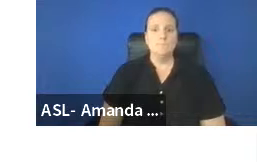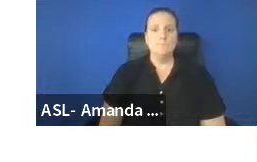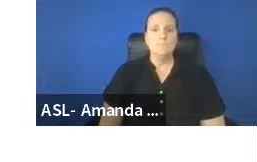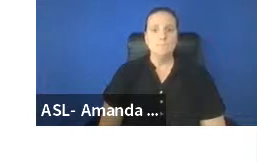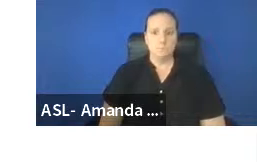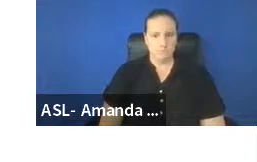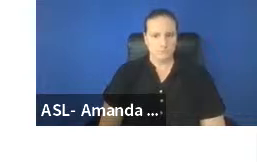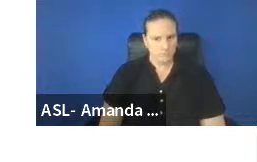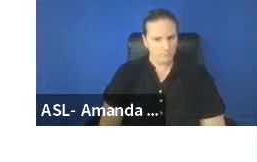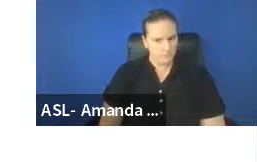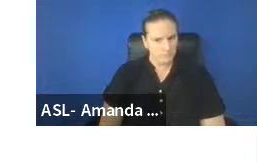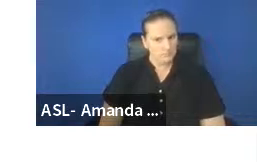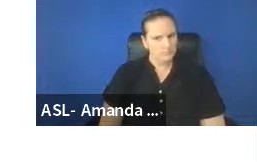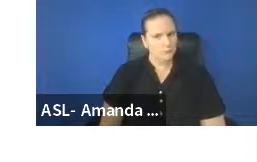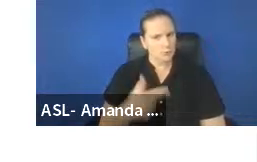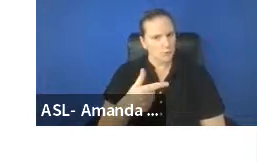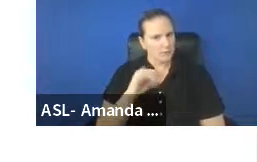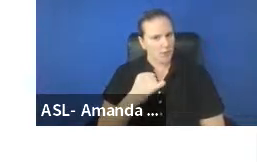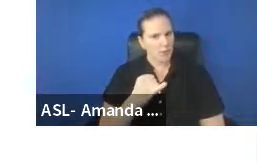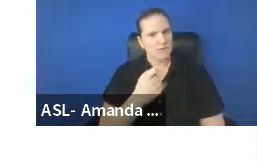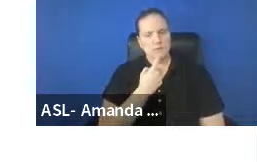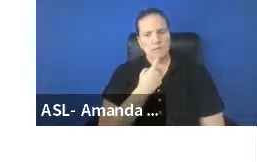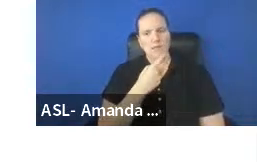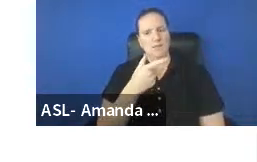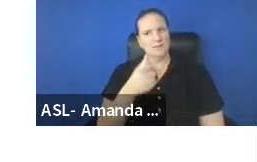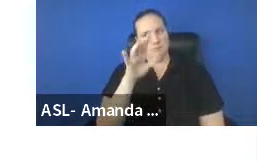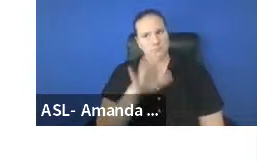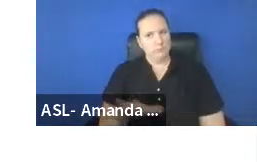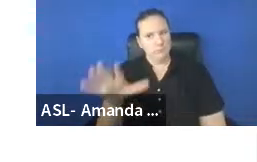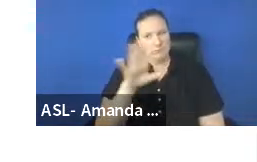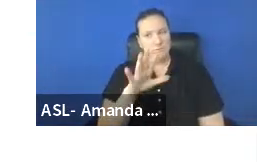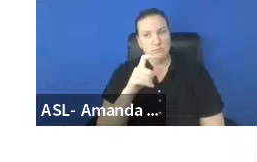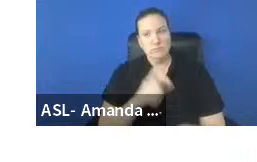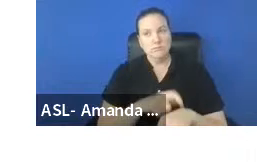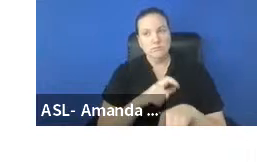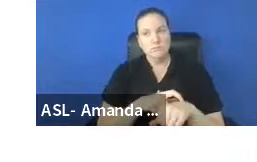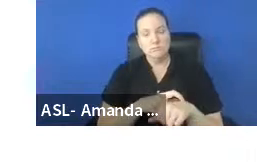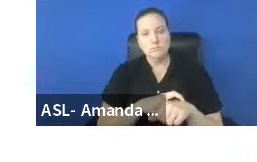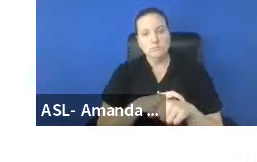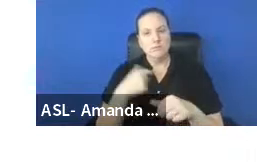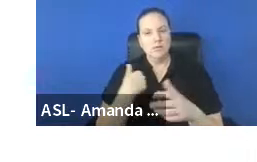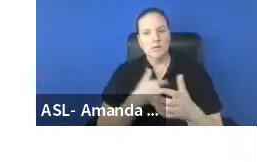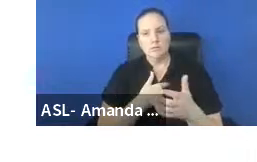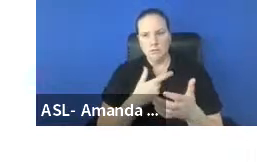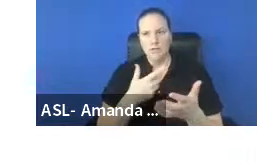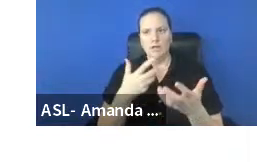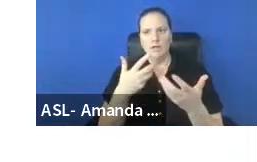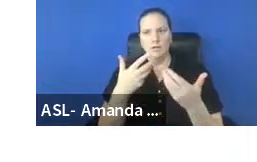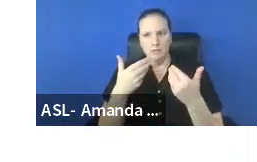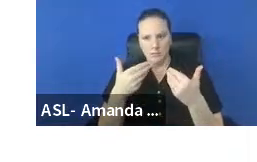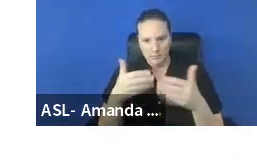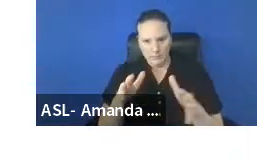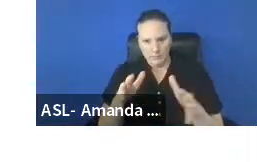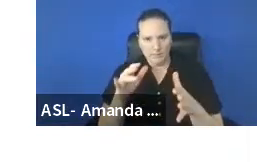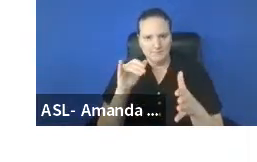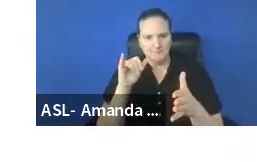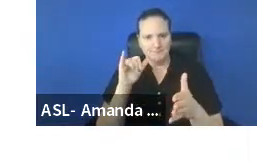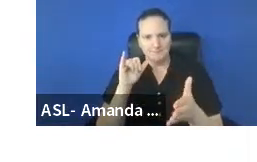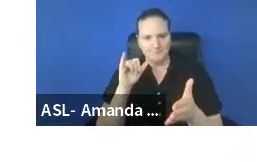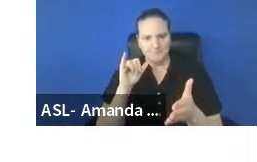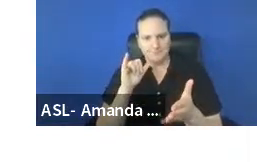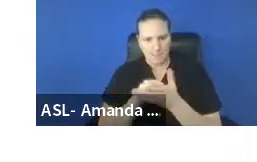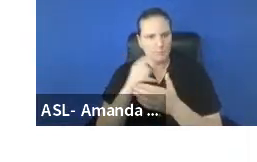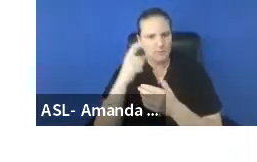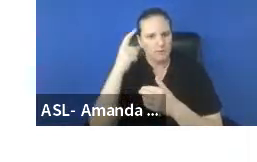So this is an approximation. By the time we chase grade, we think that we would be